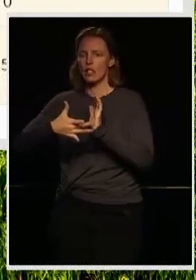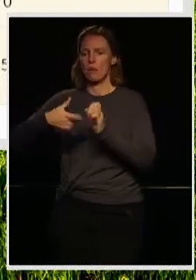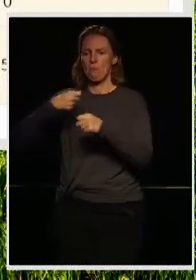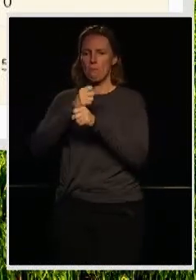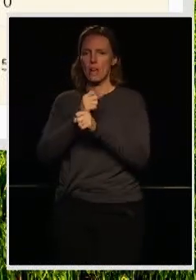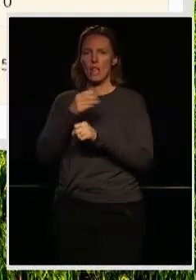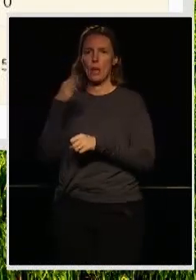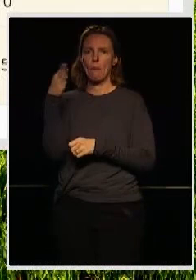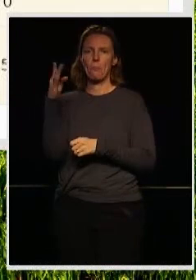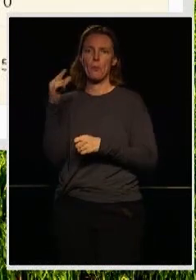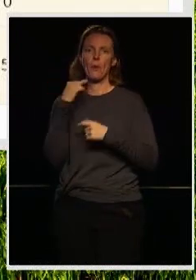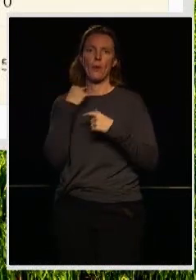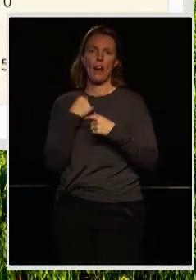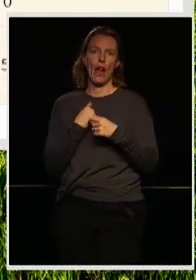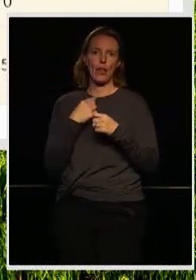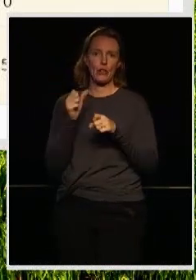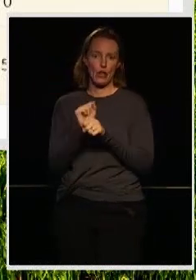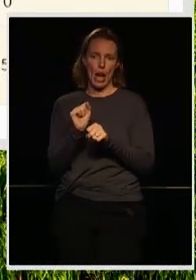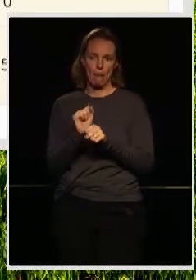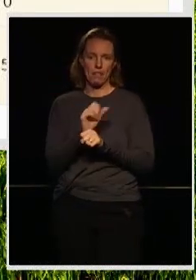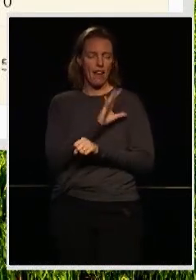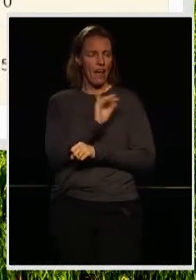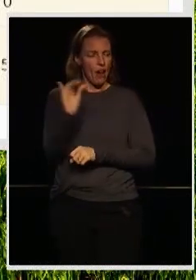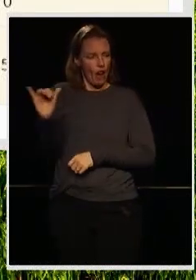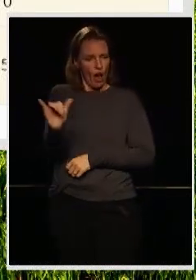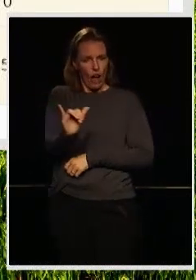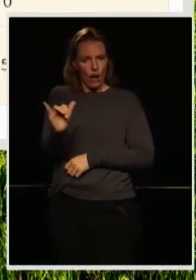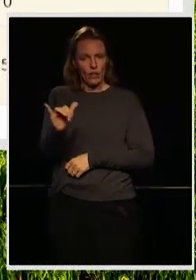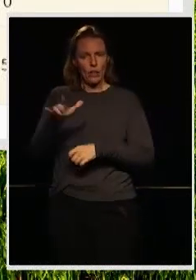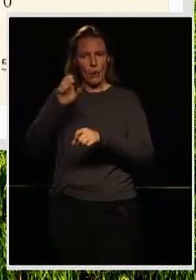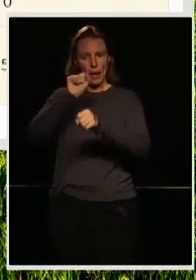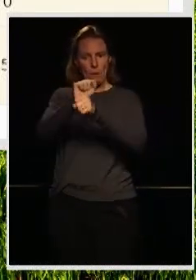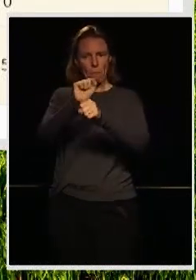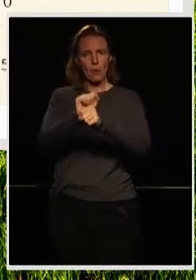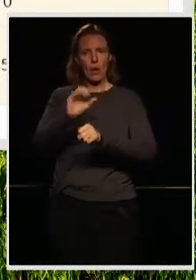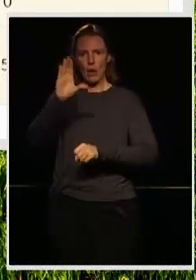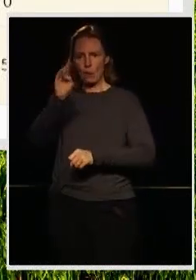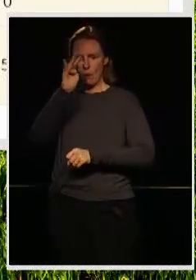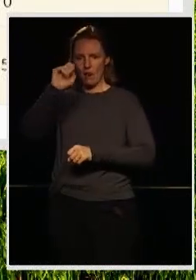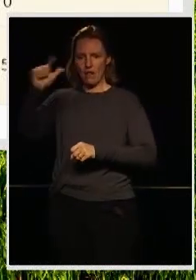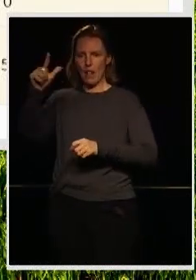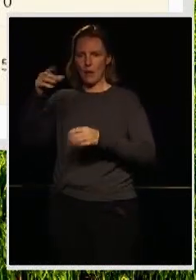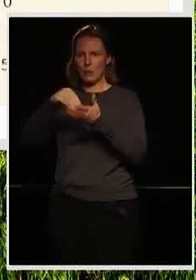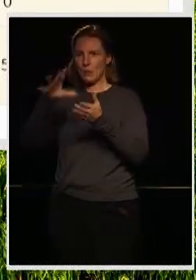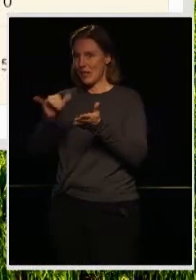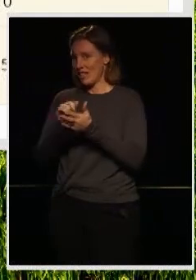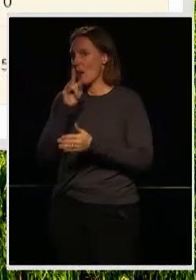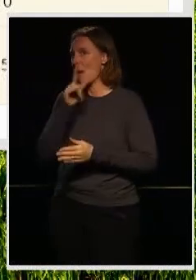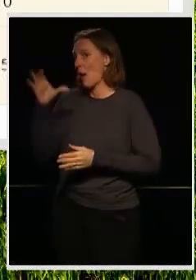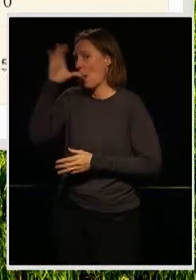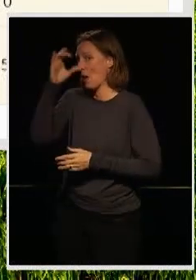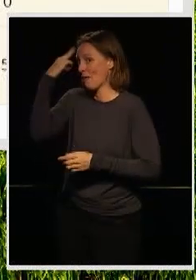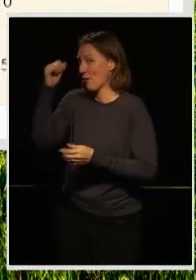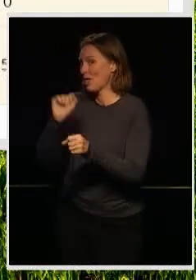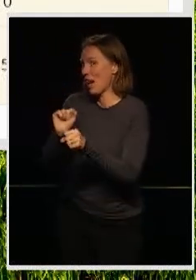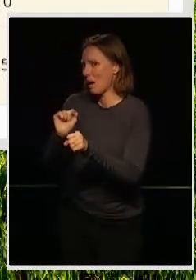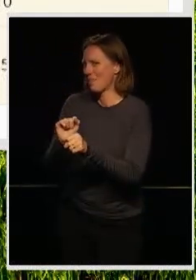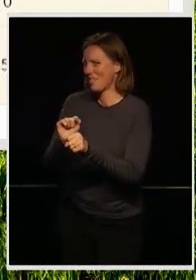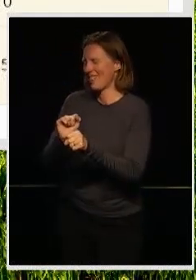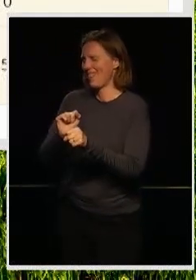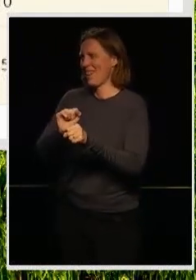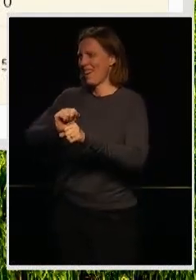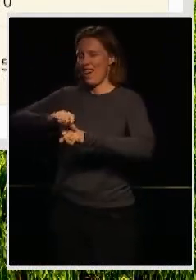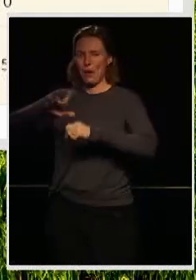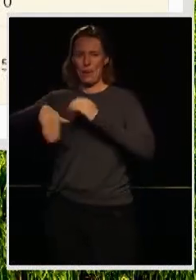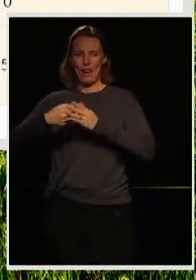making blue-collar jobs, and also employing those Cornell students who are looking for jobs, all